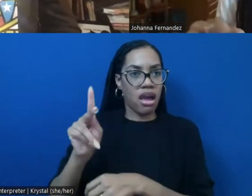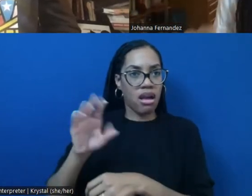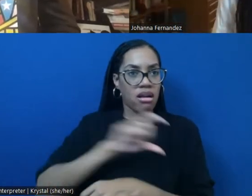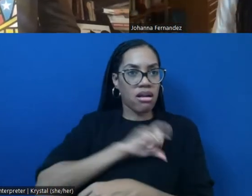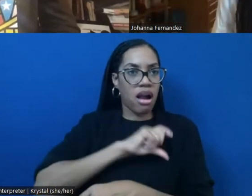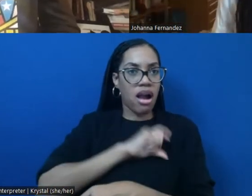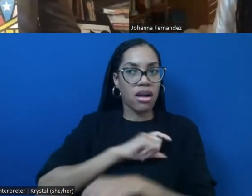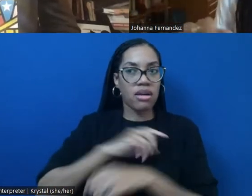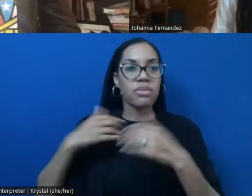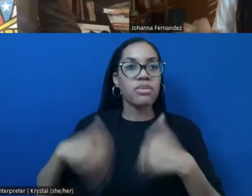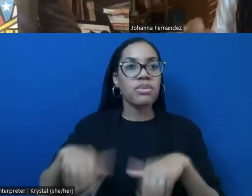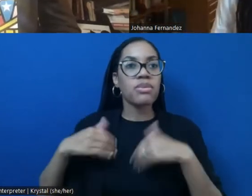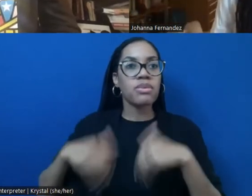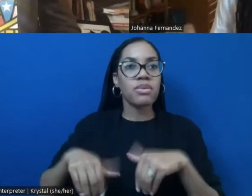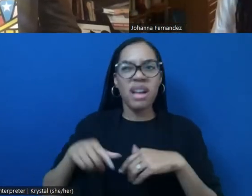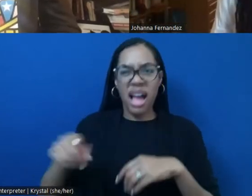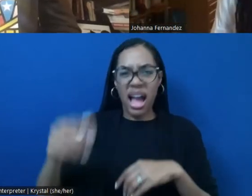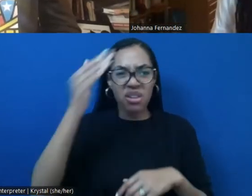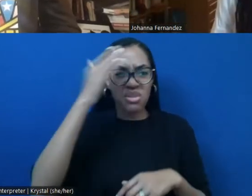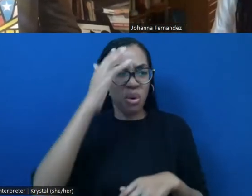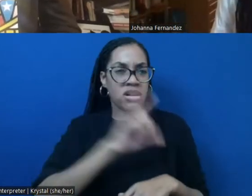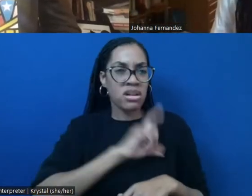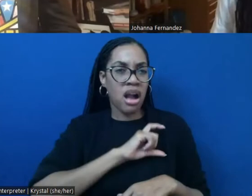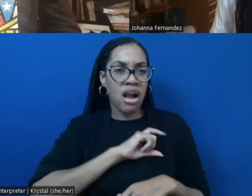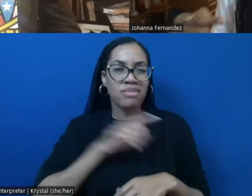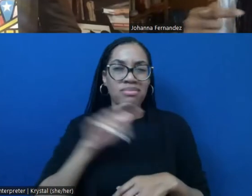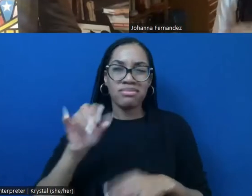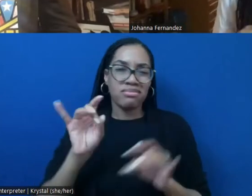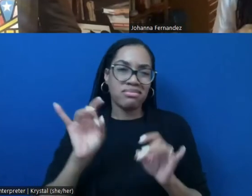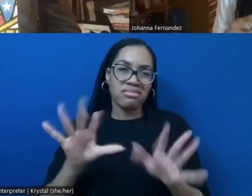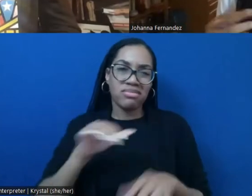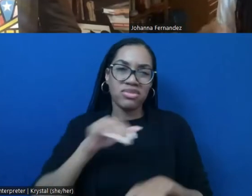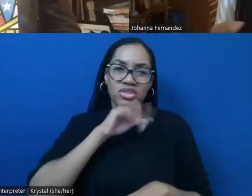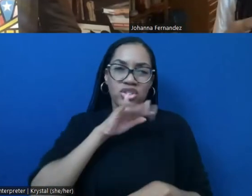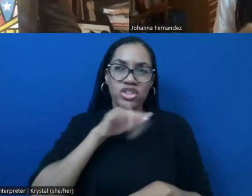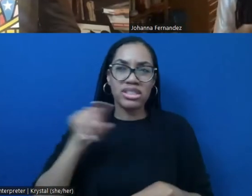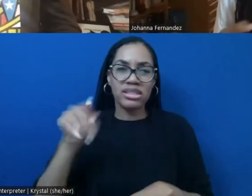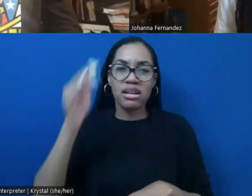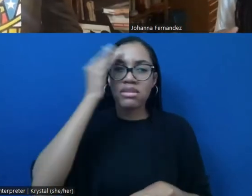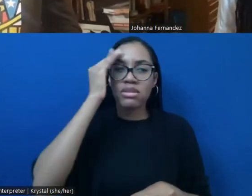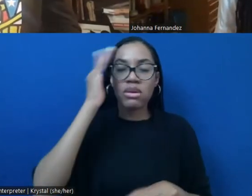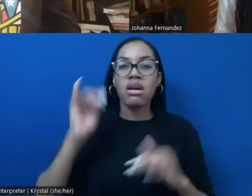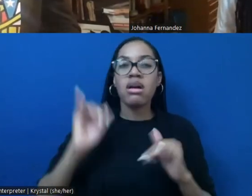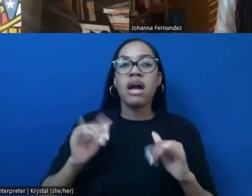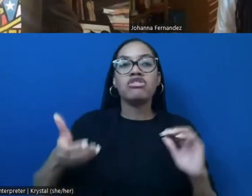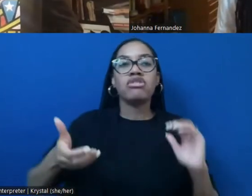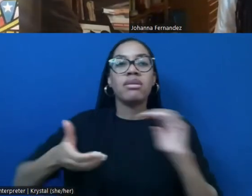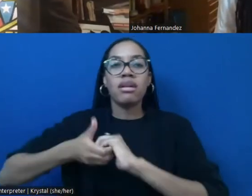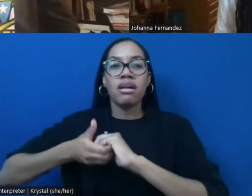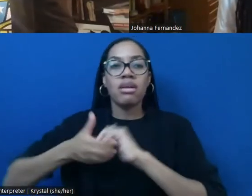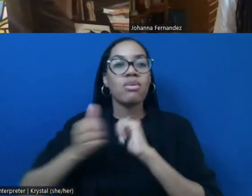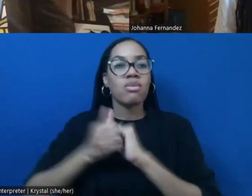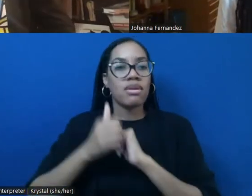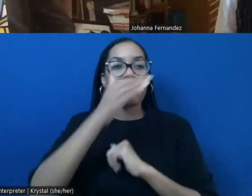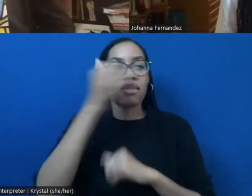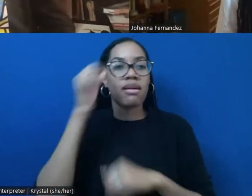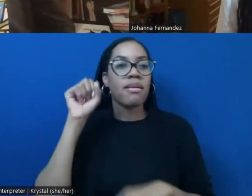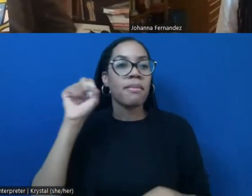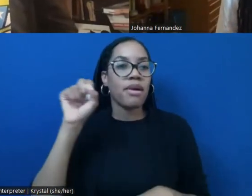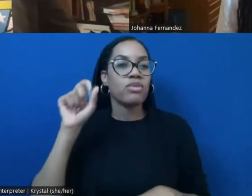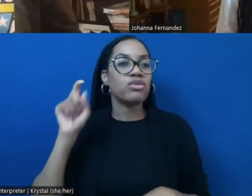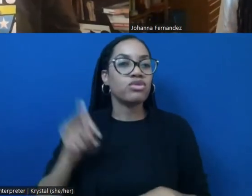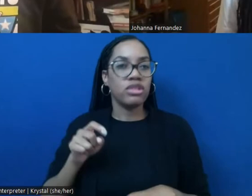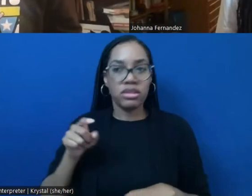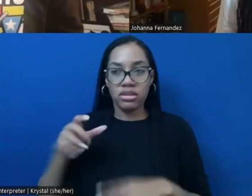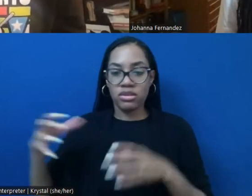to get together with the Black Panthers to fight for something larger than ourselves. Yeah.